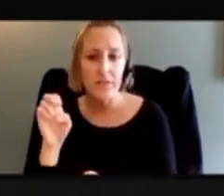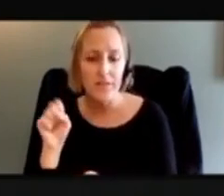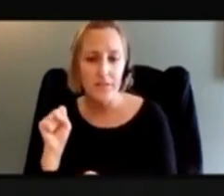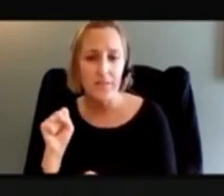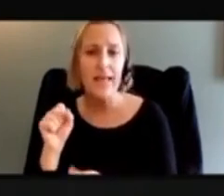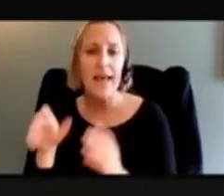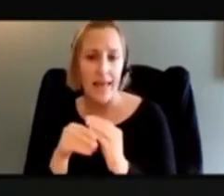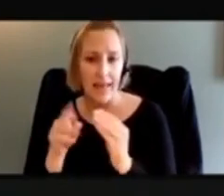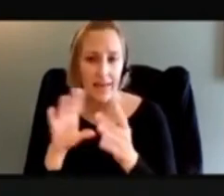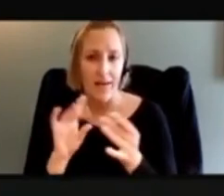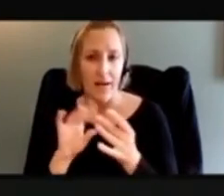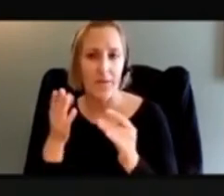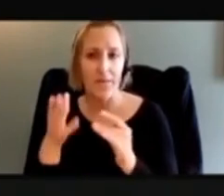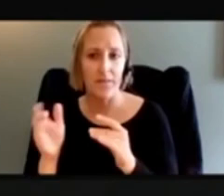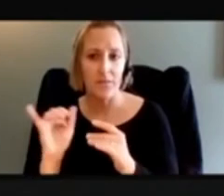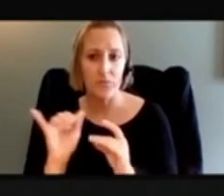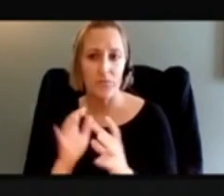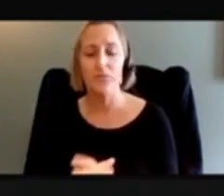well.